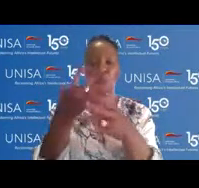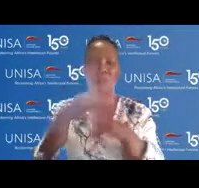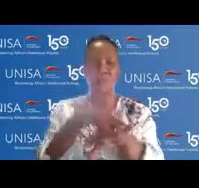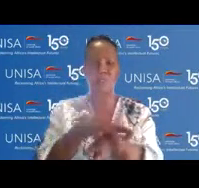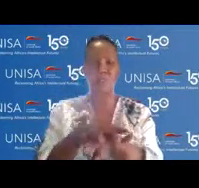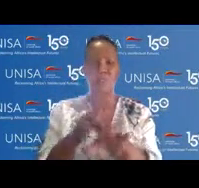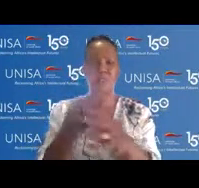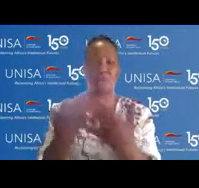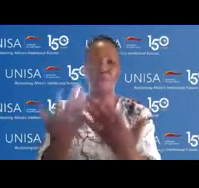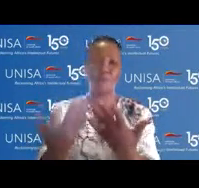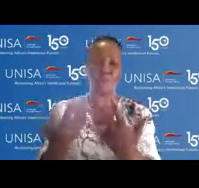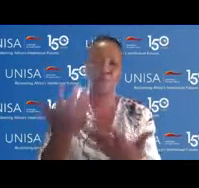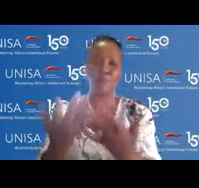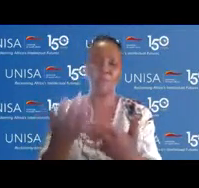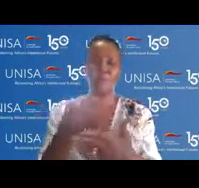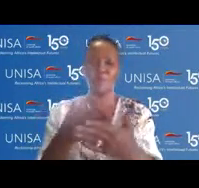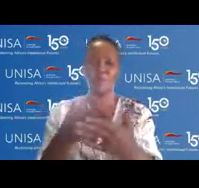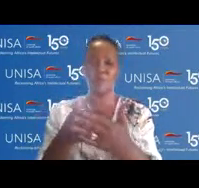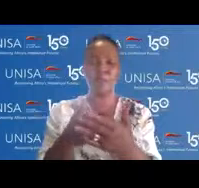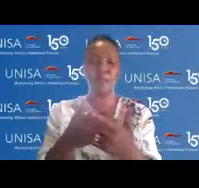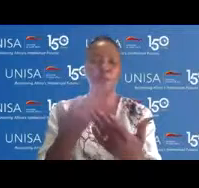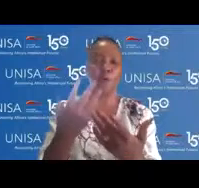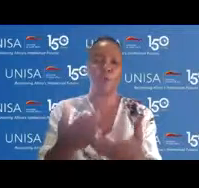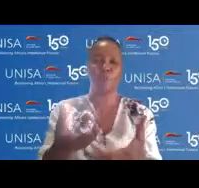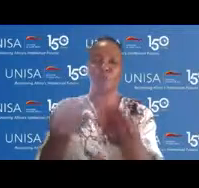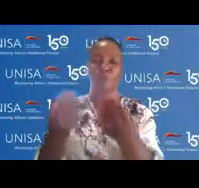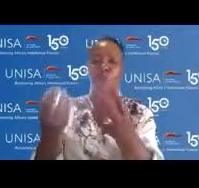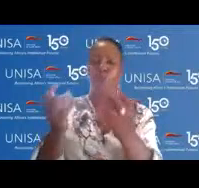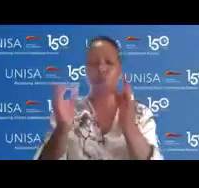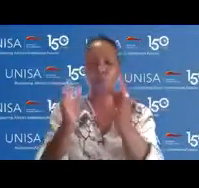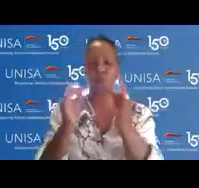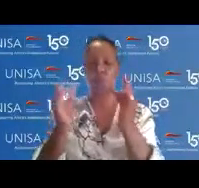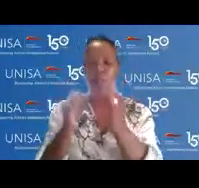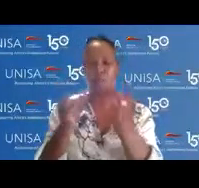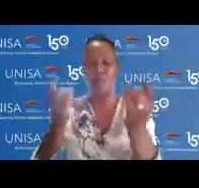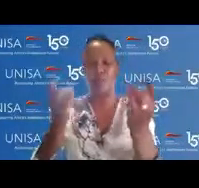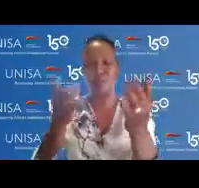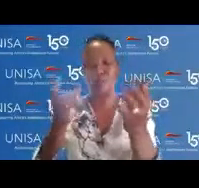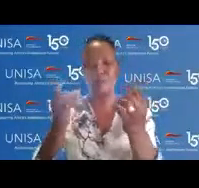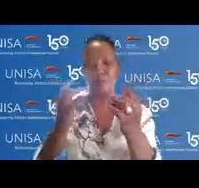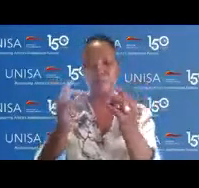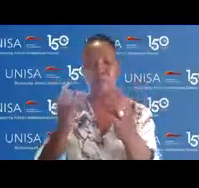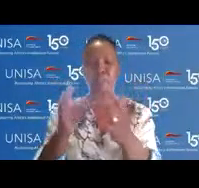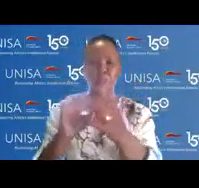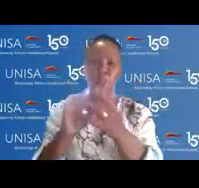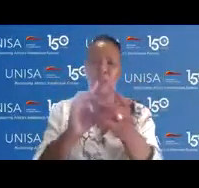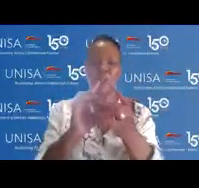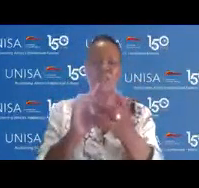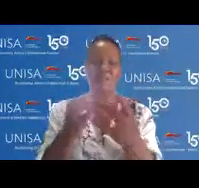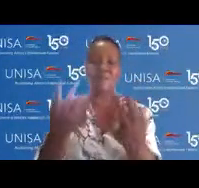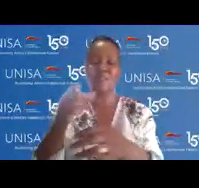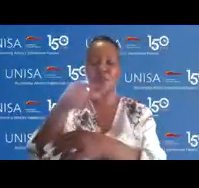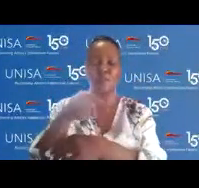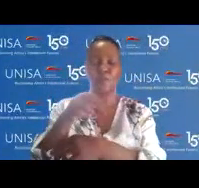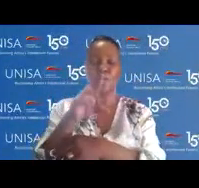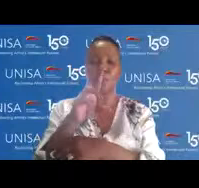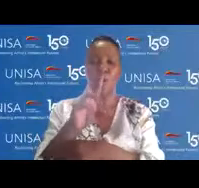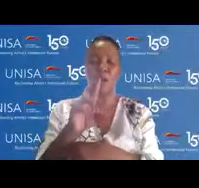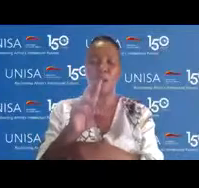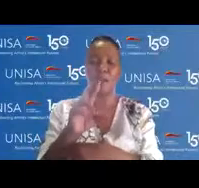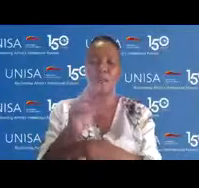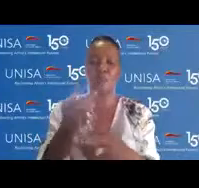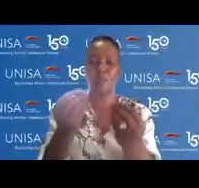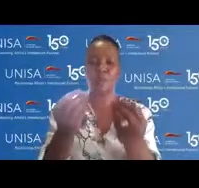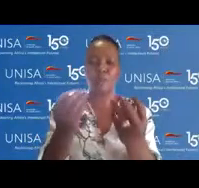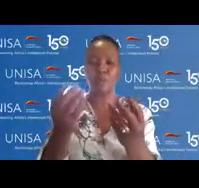the person can get their contact information or connect with them. So QR codes are basically a way that you use your phone, you scan